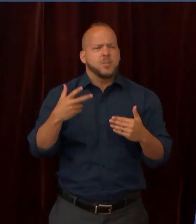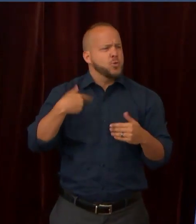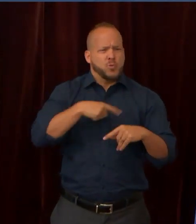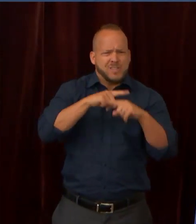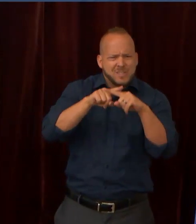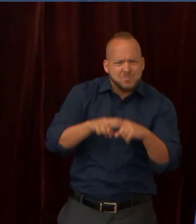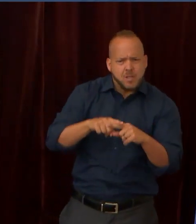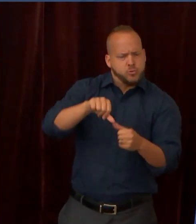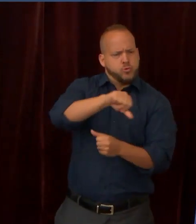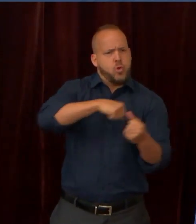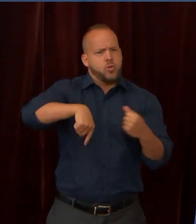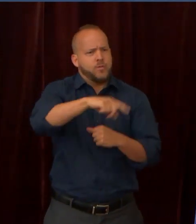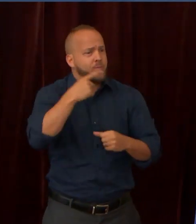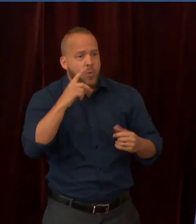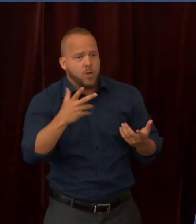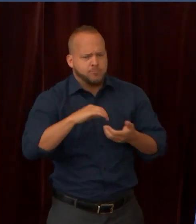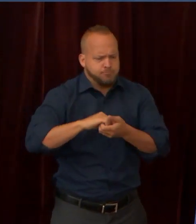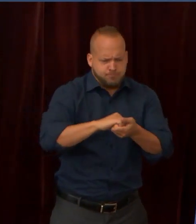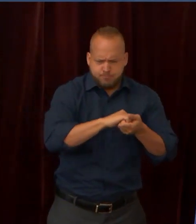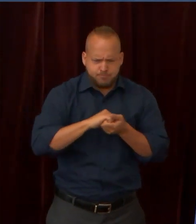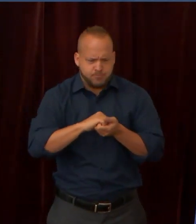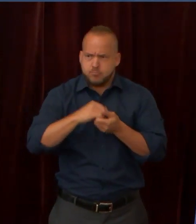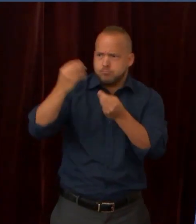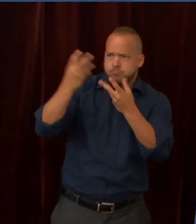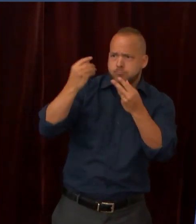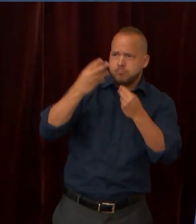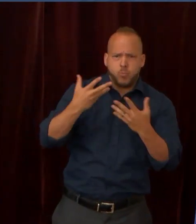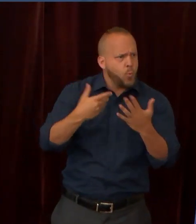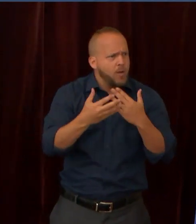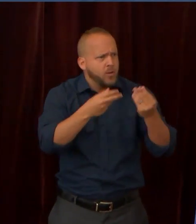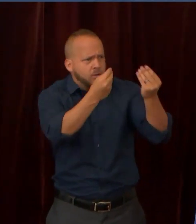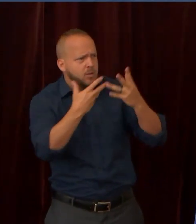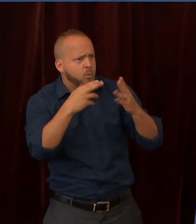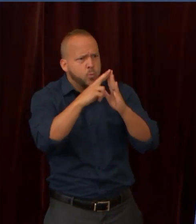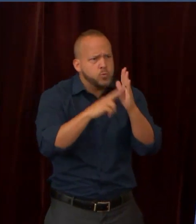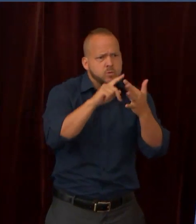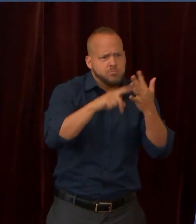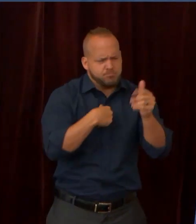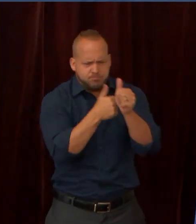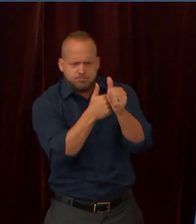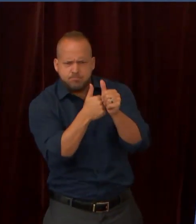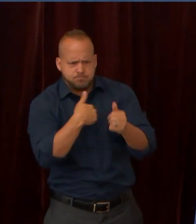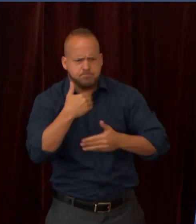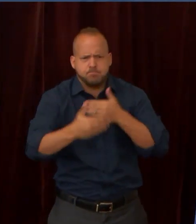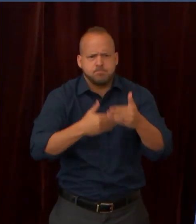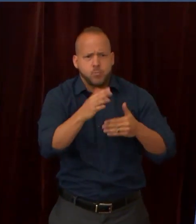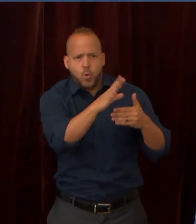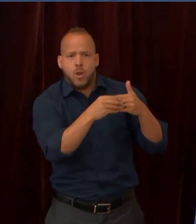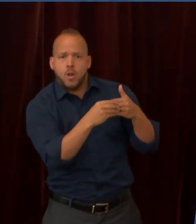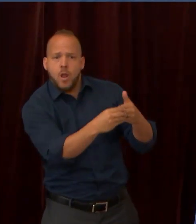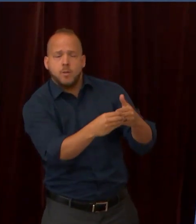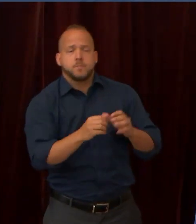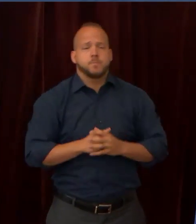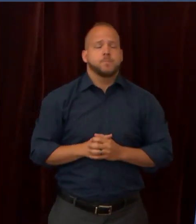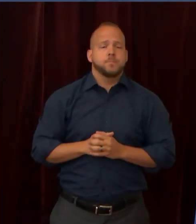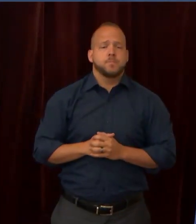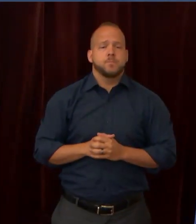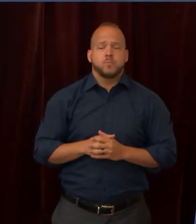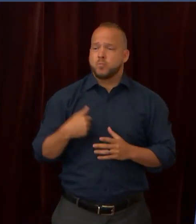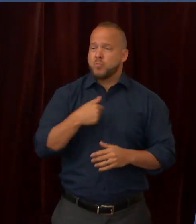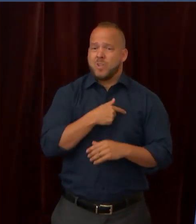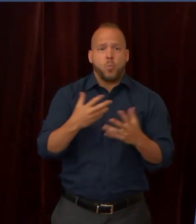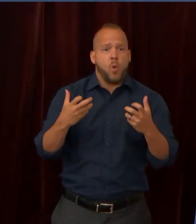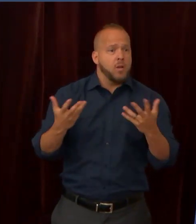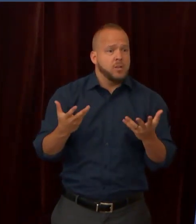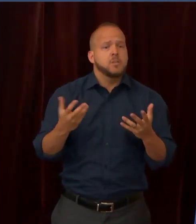my Christian sisters and brothers, we are being the church now. We are worshiping now. We are loving our neighbor now. We are